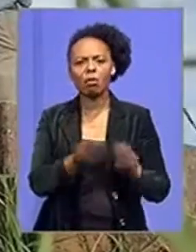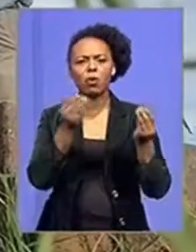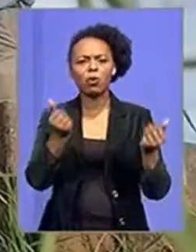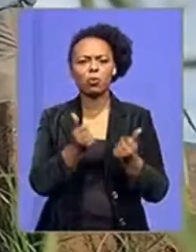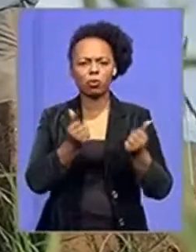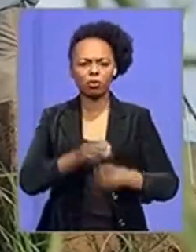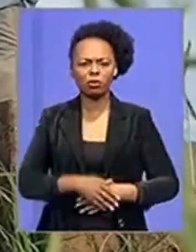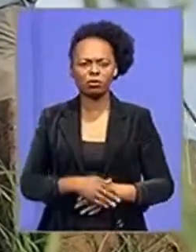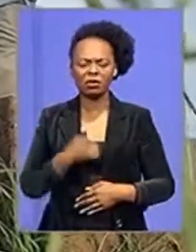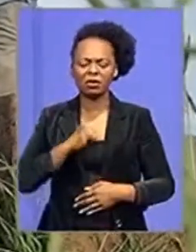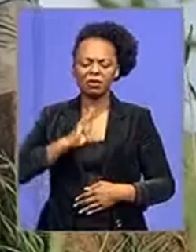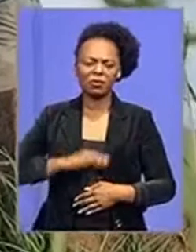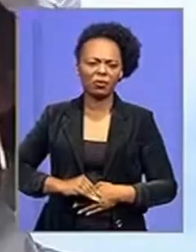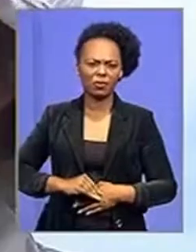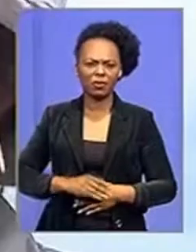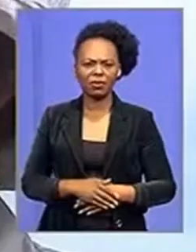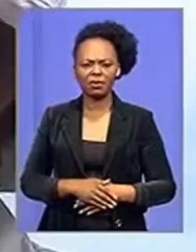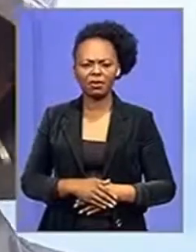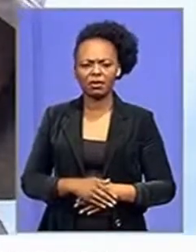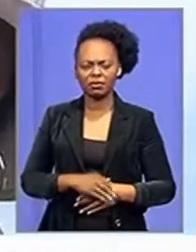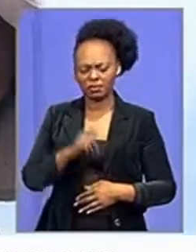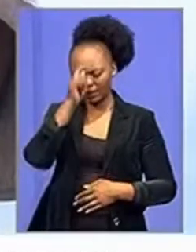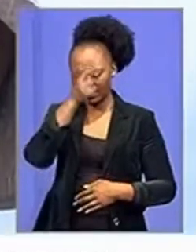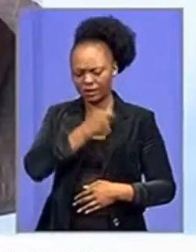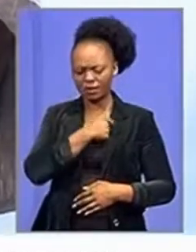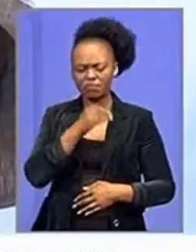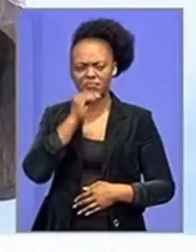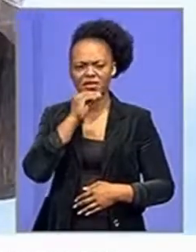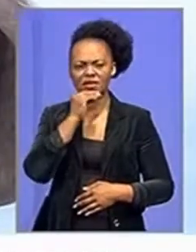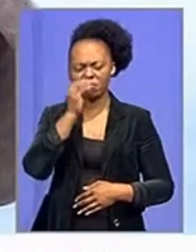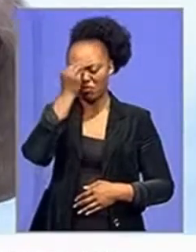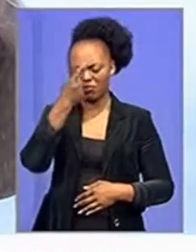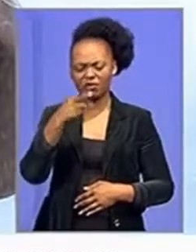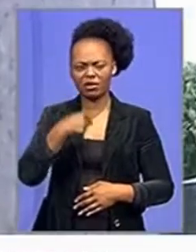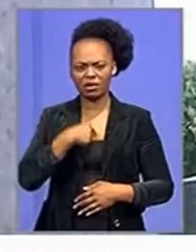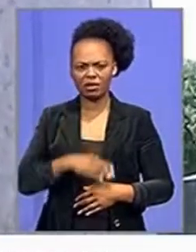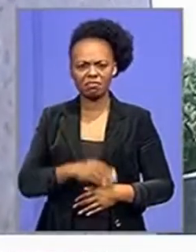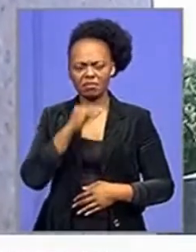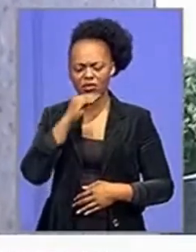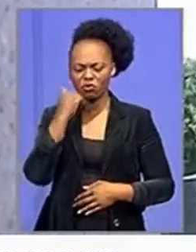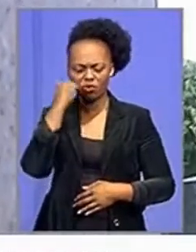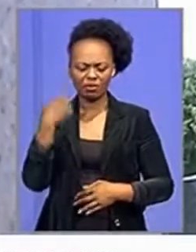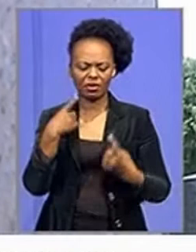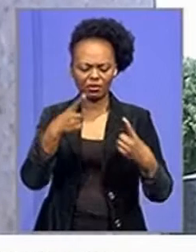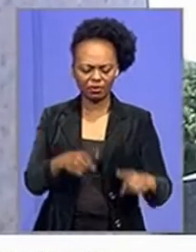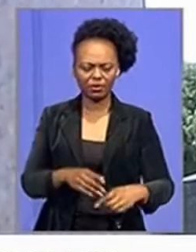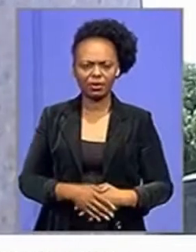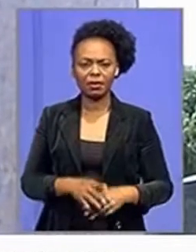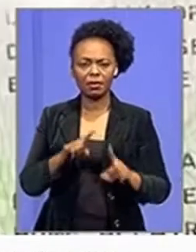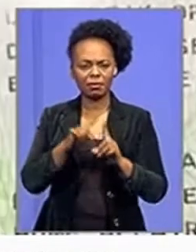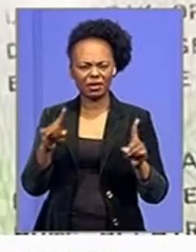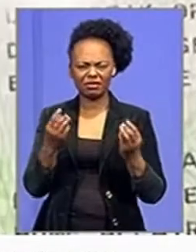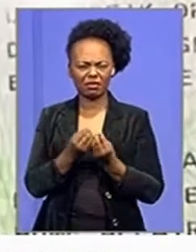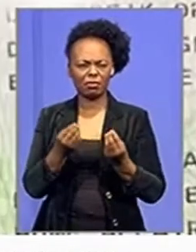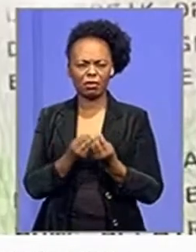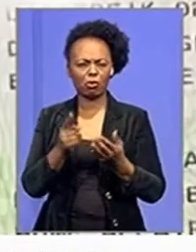ke tenaga ke ra ngwana ka gong kwa tatse bile ha sampatla le gore ke tleng. Ifela go na le seo se sa tlwaelega go fa.